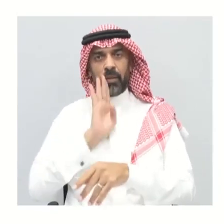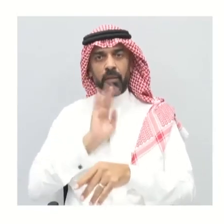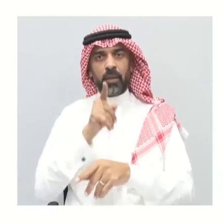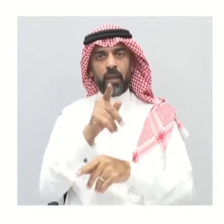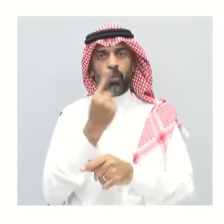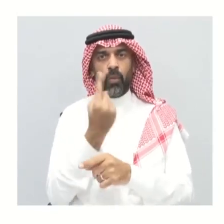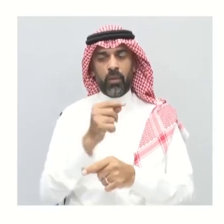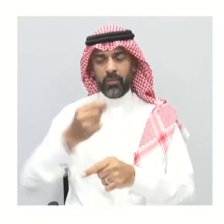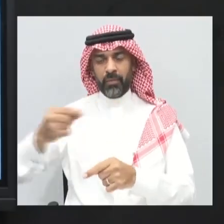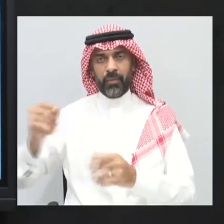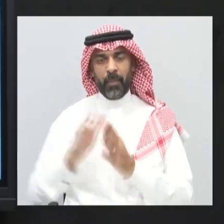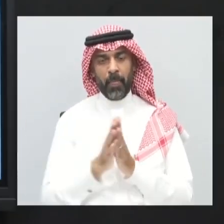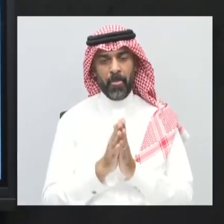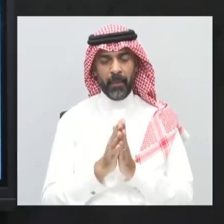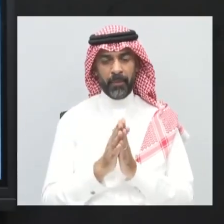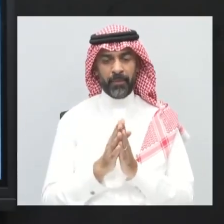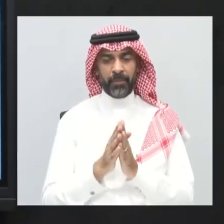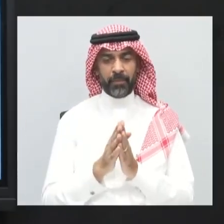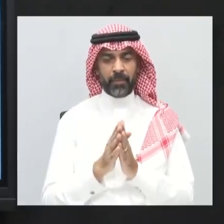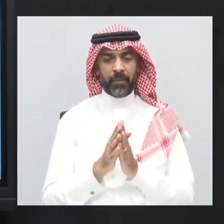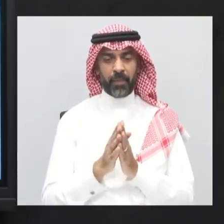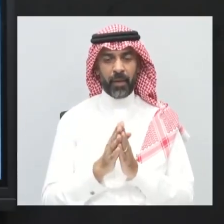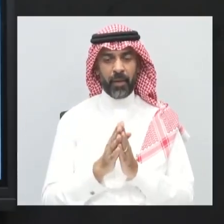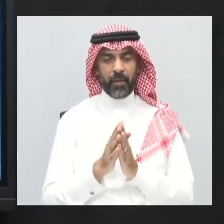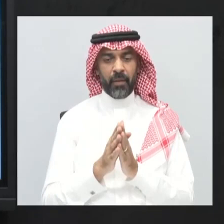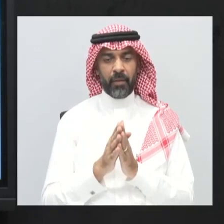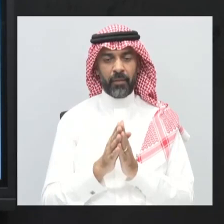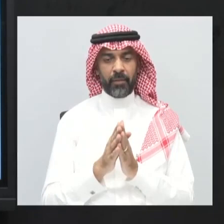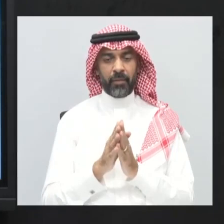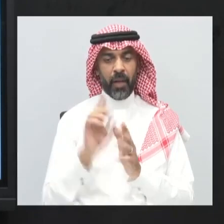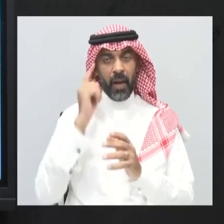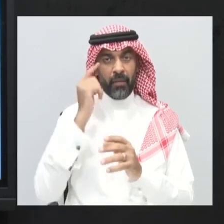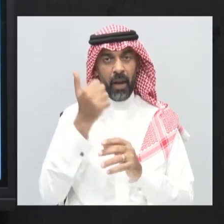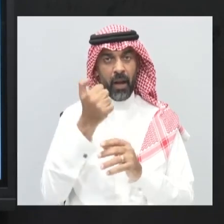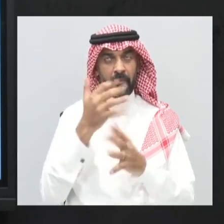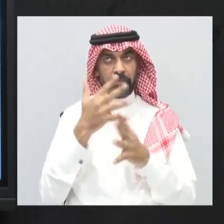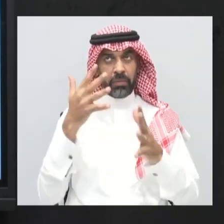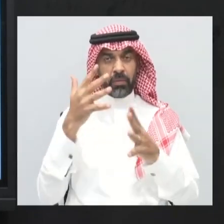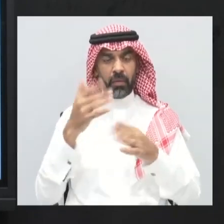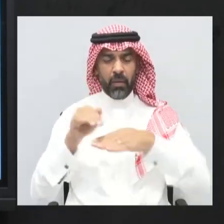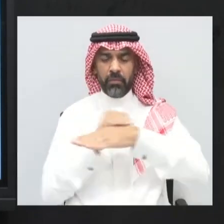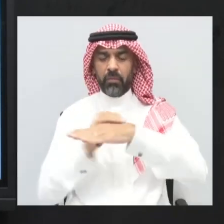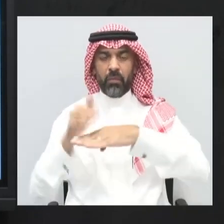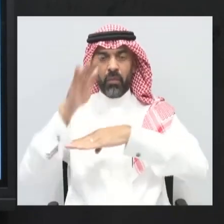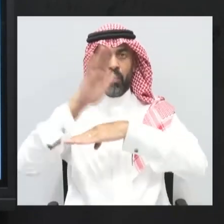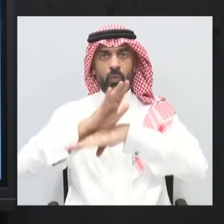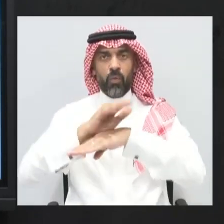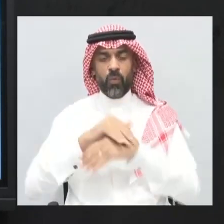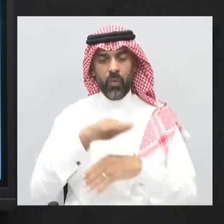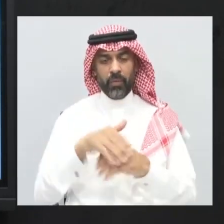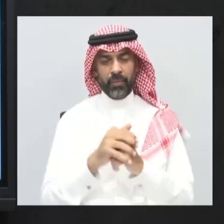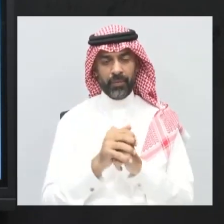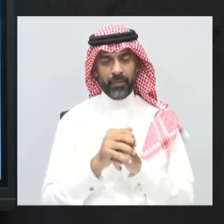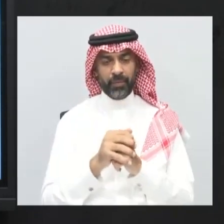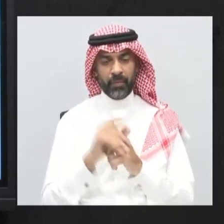Now, remember again, uppercase letters always stand on the line. Look at the lowercase letters. Are they all standing on